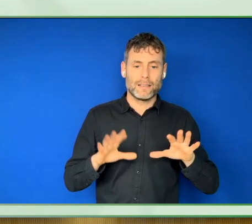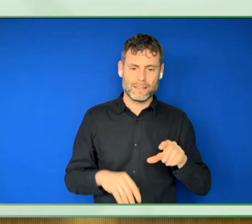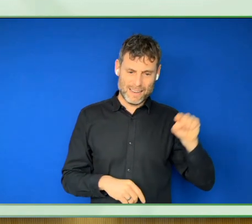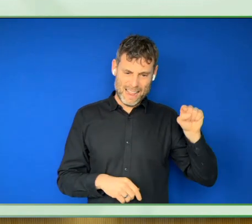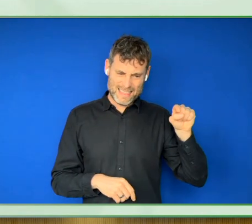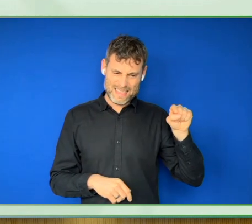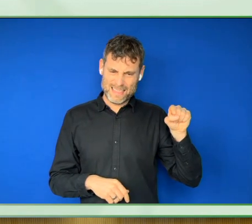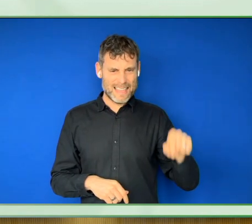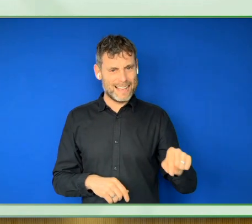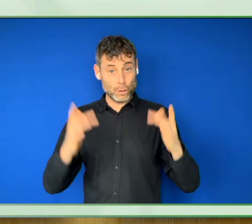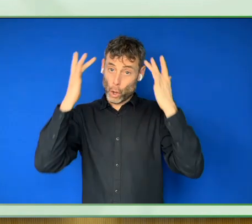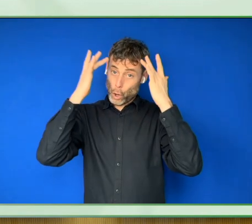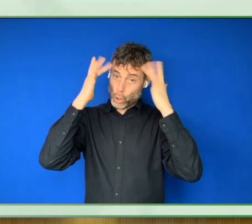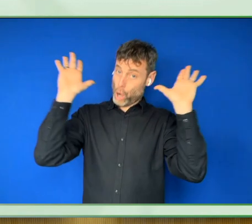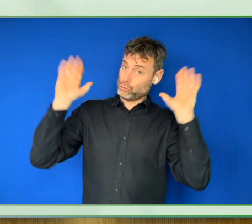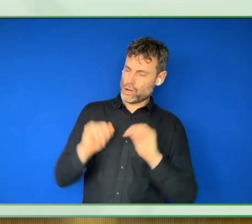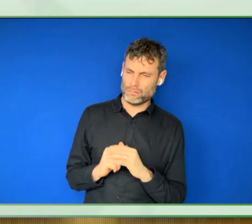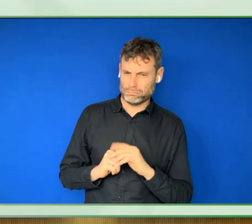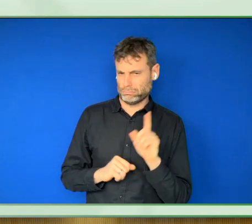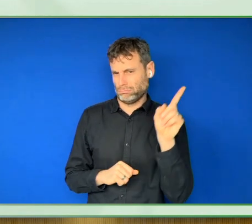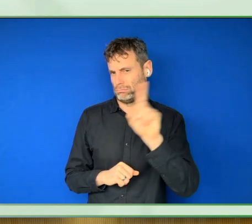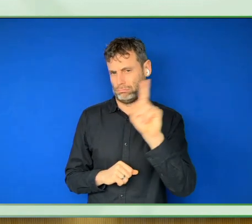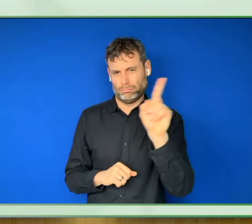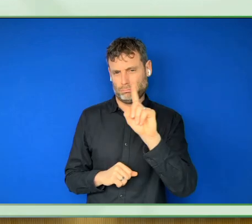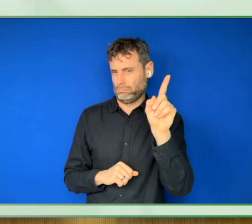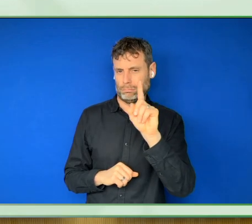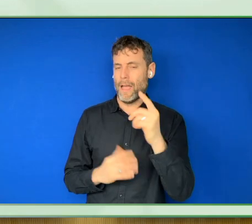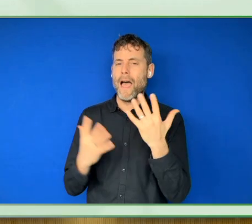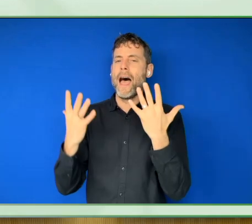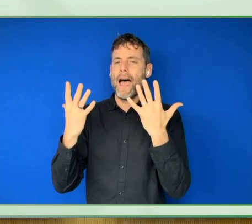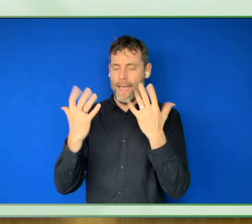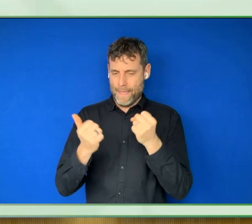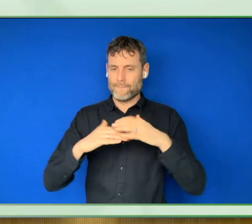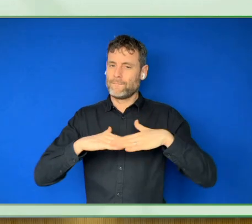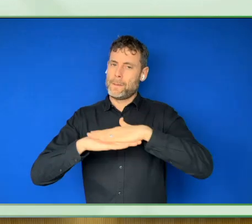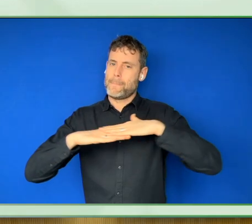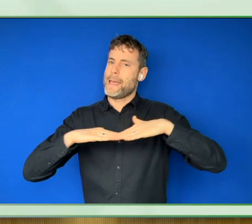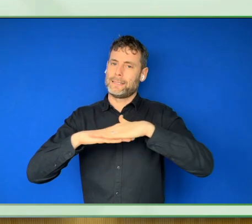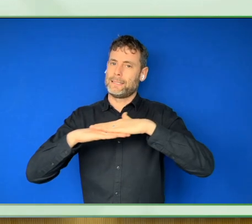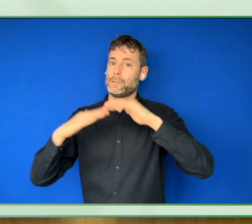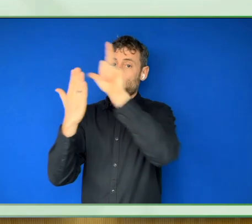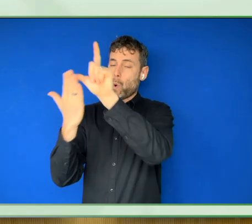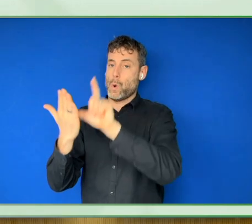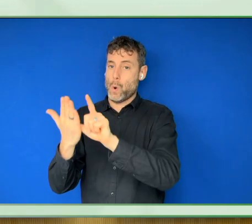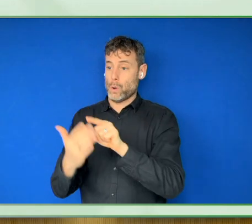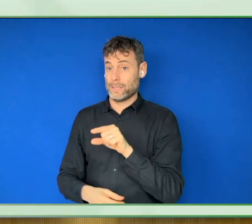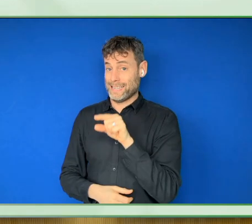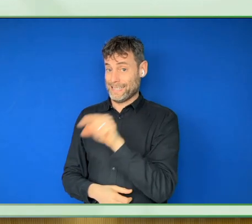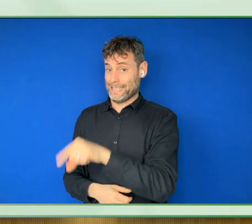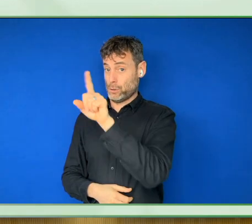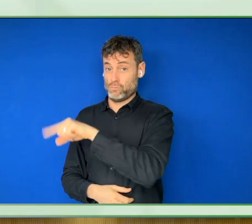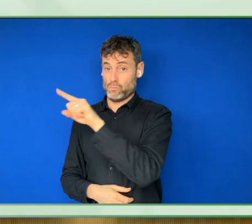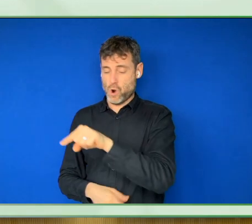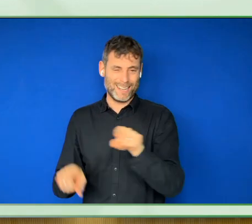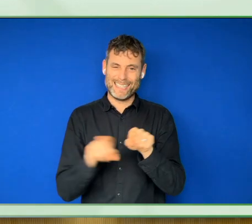is a danger that in trying to localize the implementation of human rights,